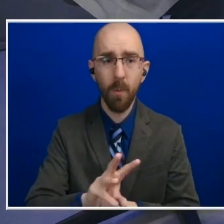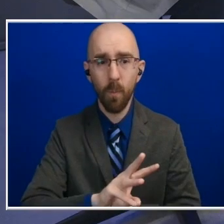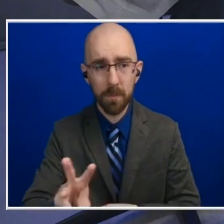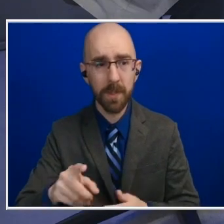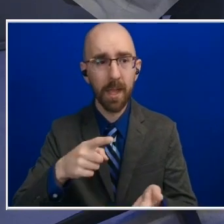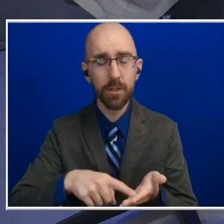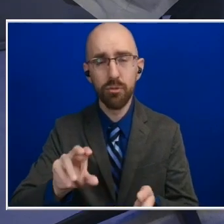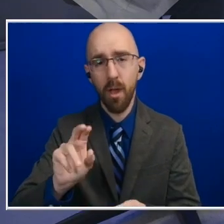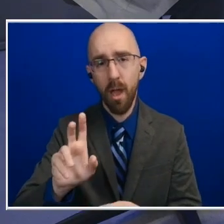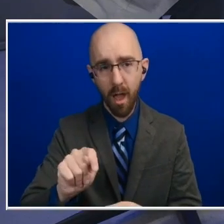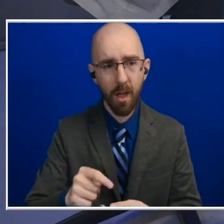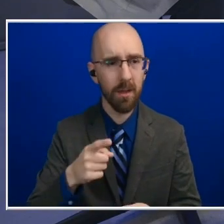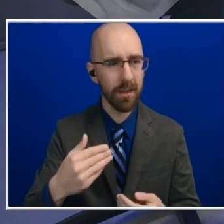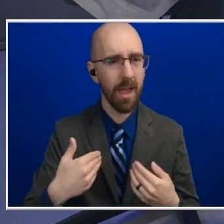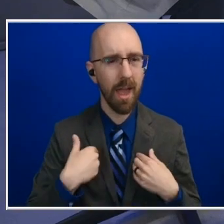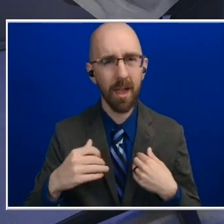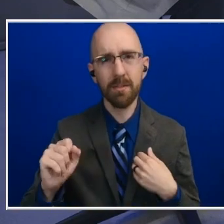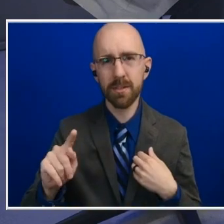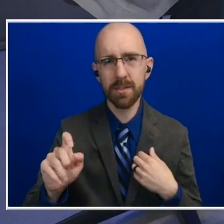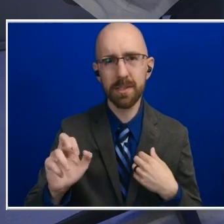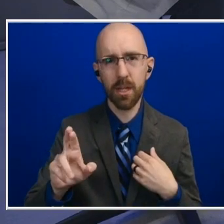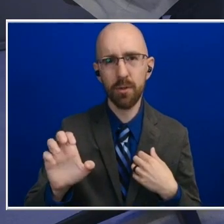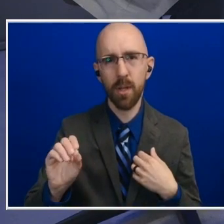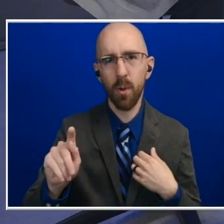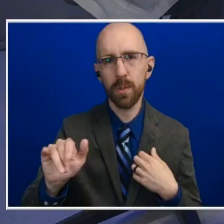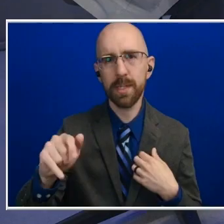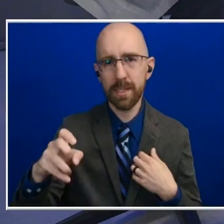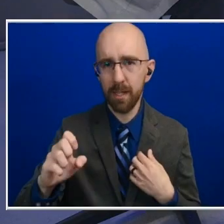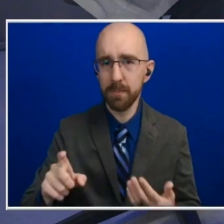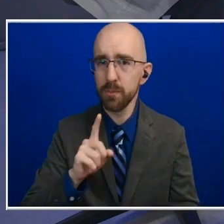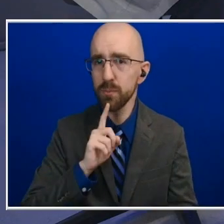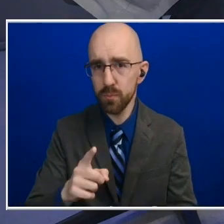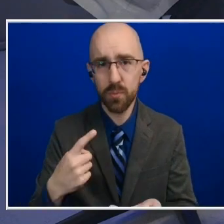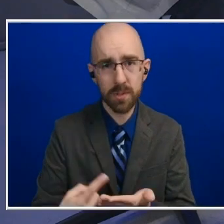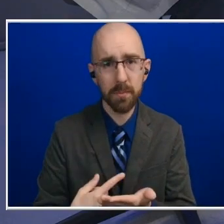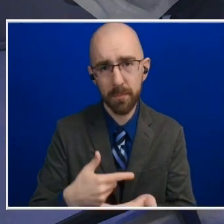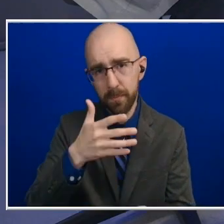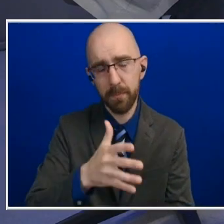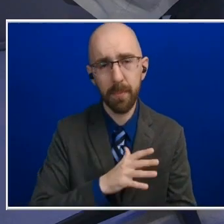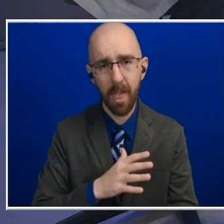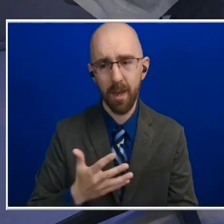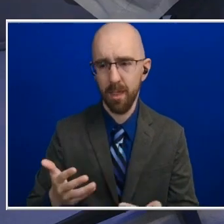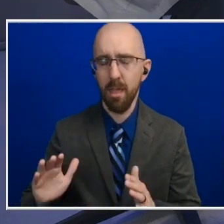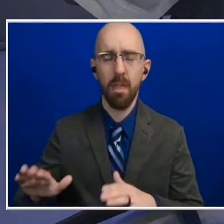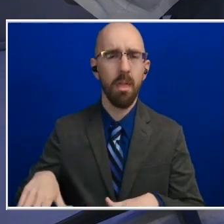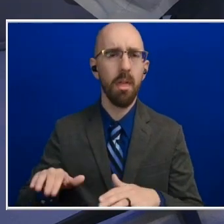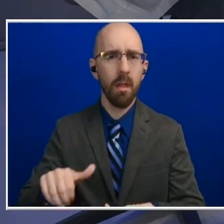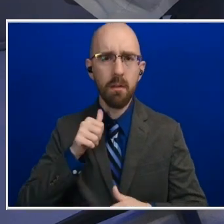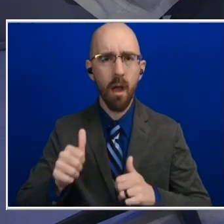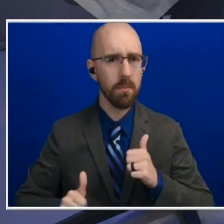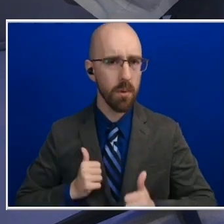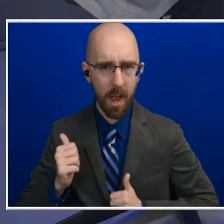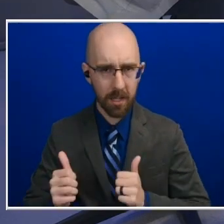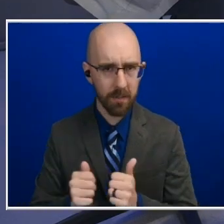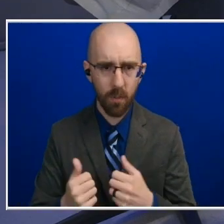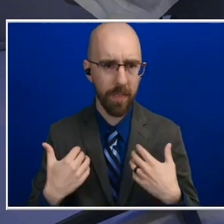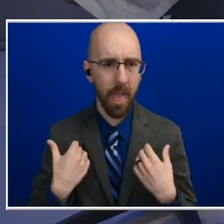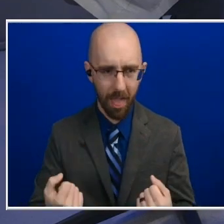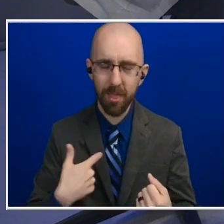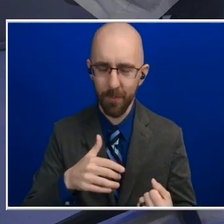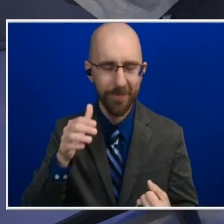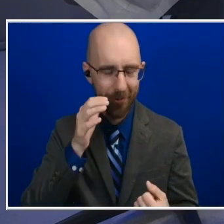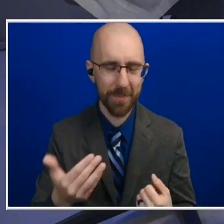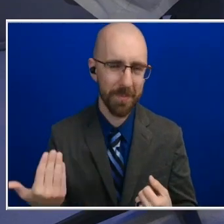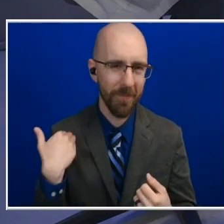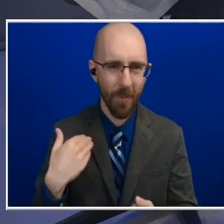there's a stereotype. We know that. It turns out to be true in many cases that men are not very proactive when it comes to their health. We've heard this before. Dr. Stecklein